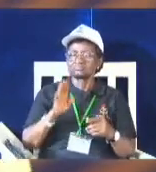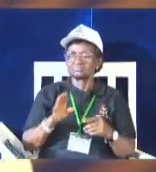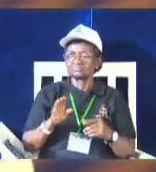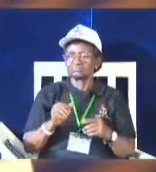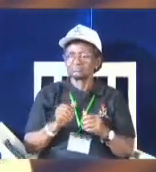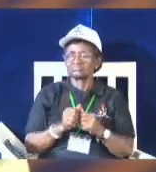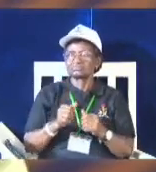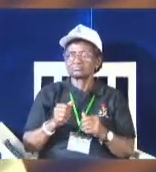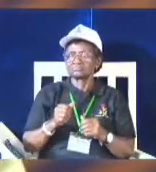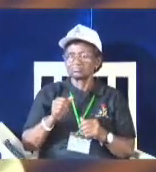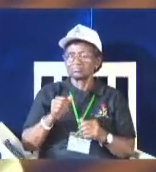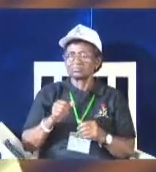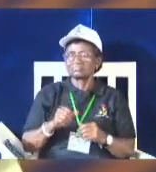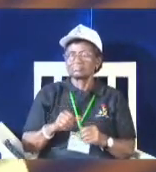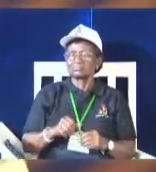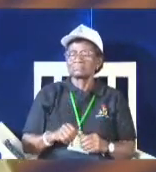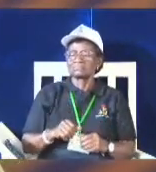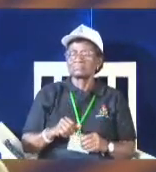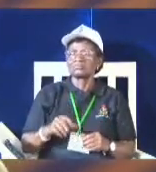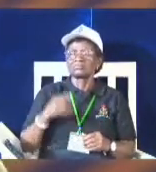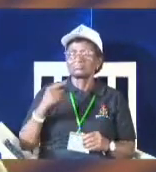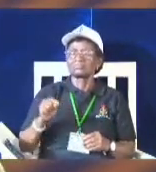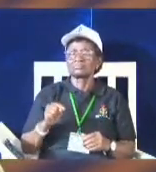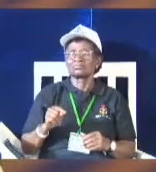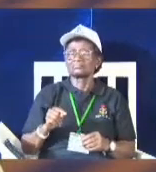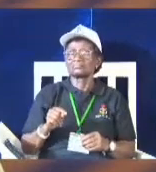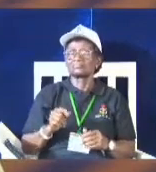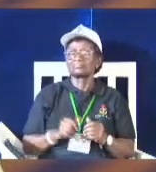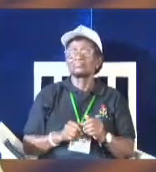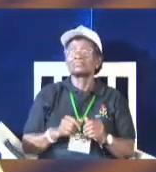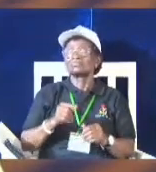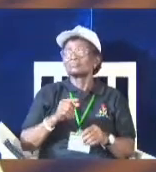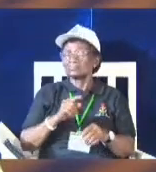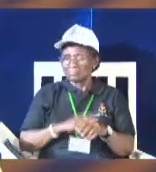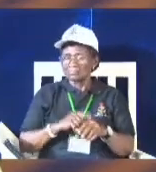under the next time if she's going to report, you won't come out.